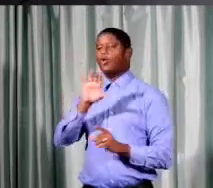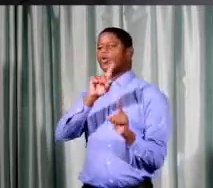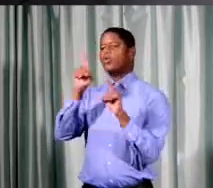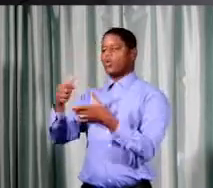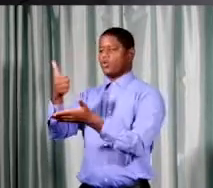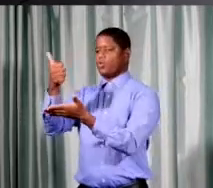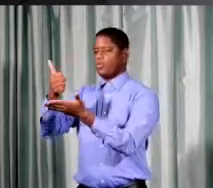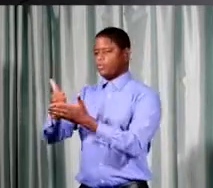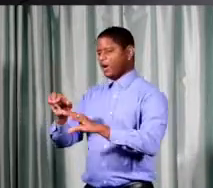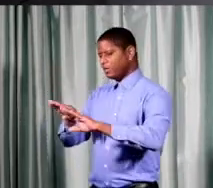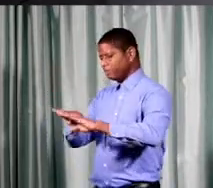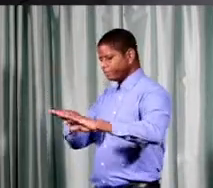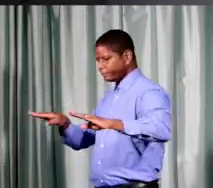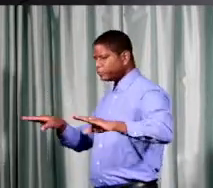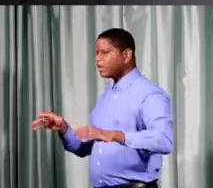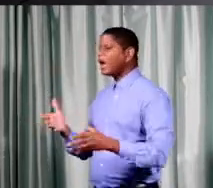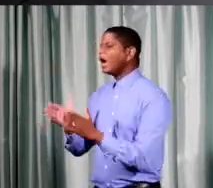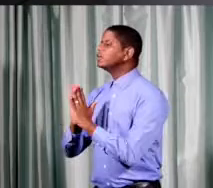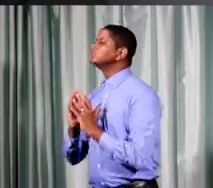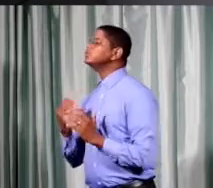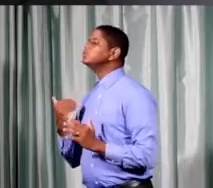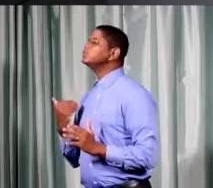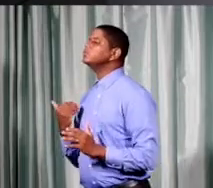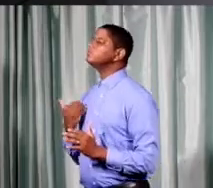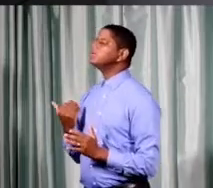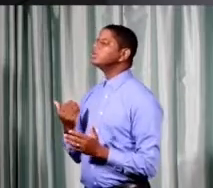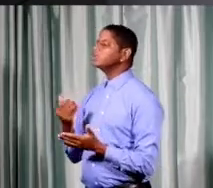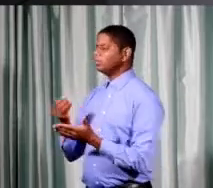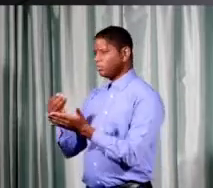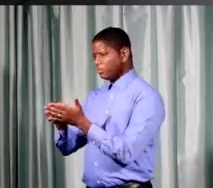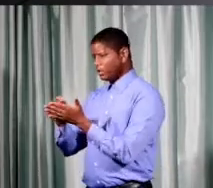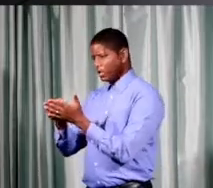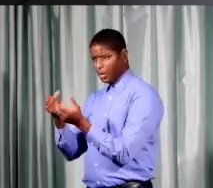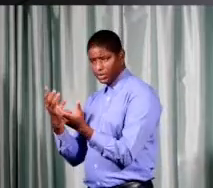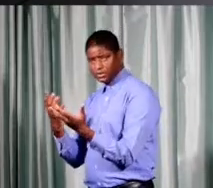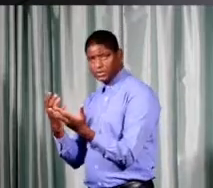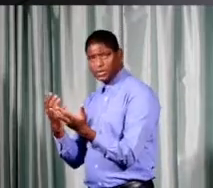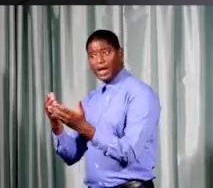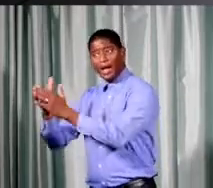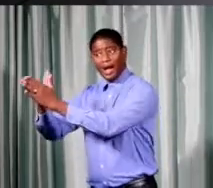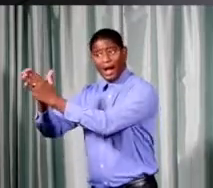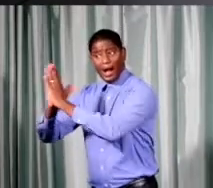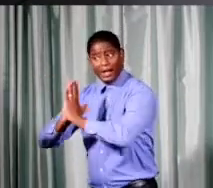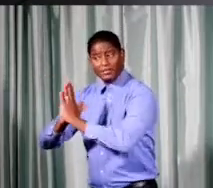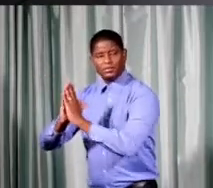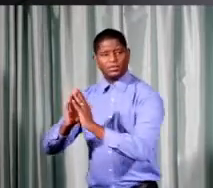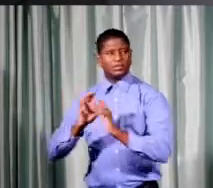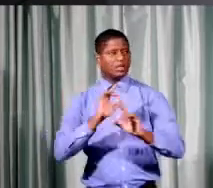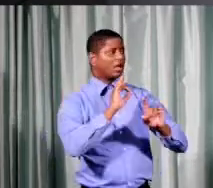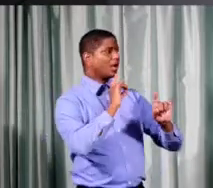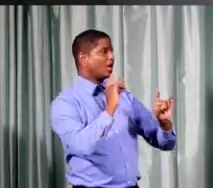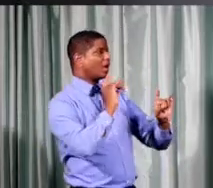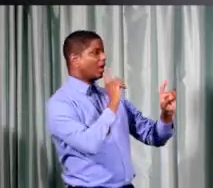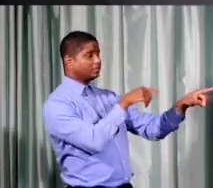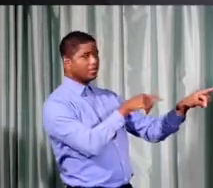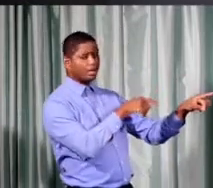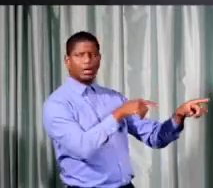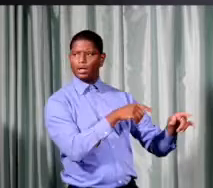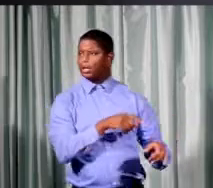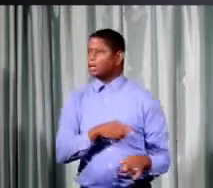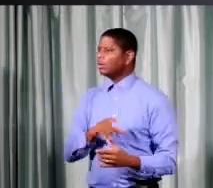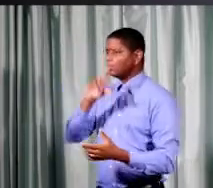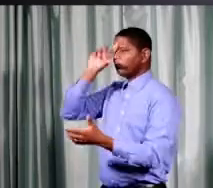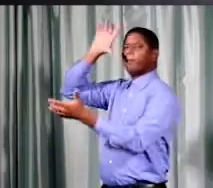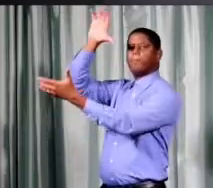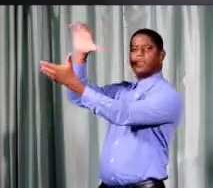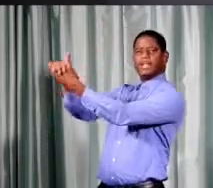on a phone, and you believe it. You don't actually see your cash, correct? That is